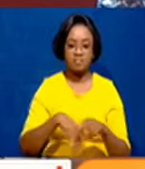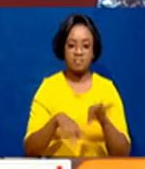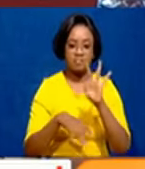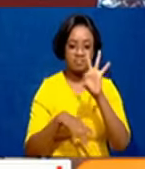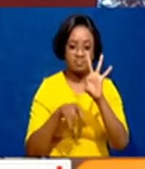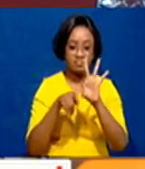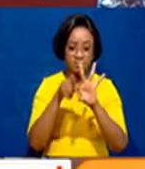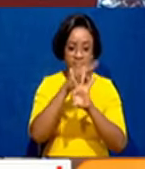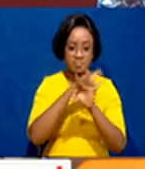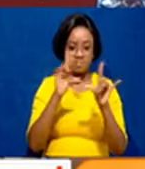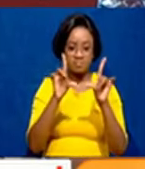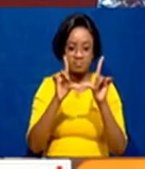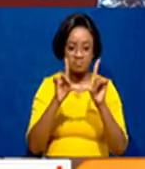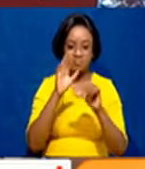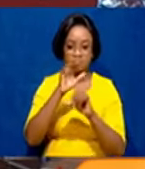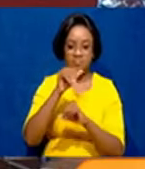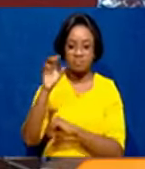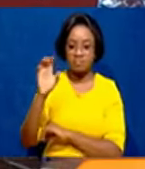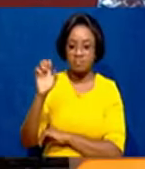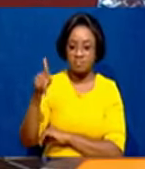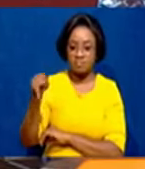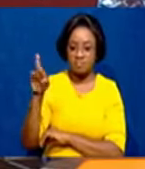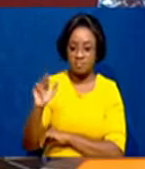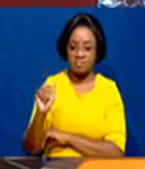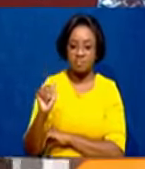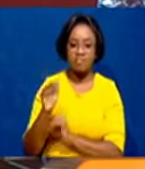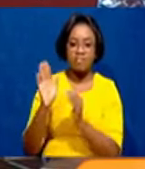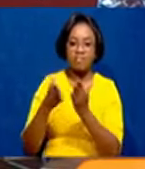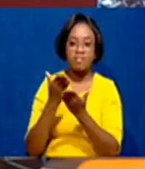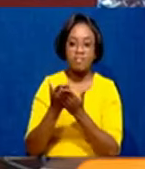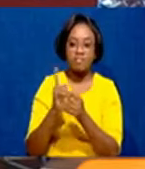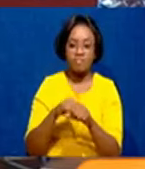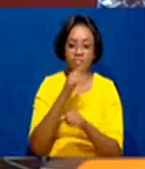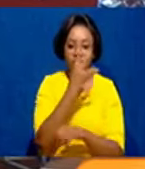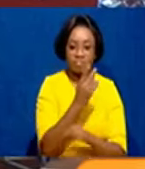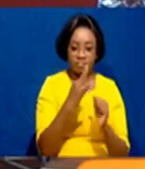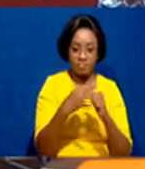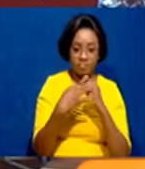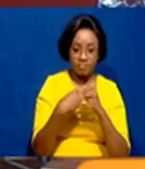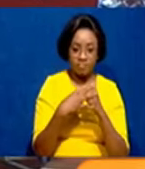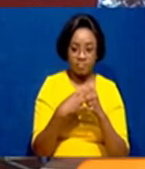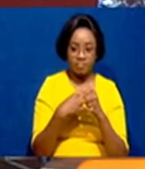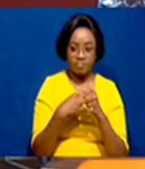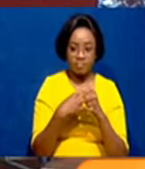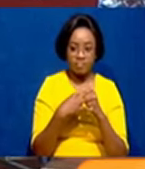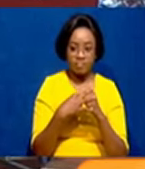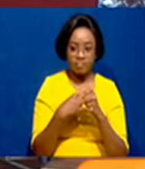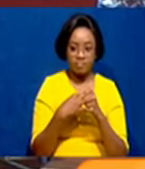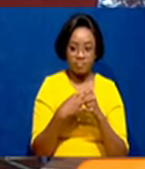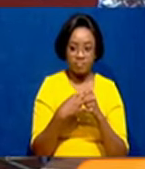licenses issued by EPRA, applied for on April 8th,